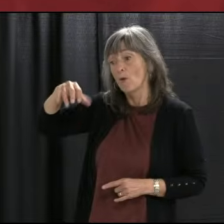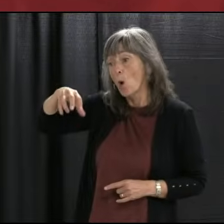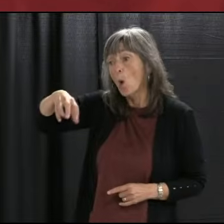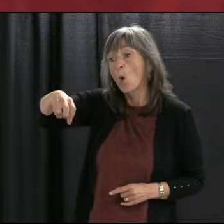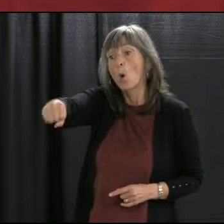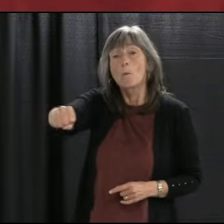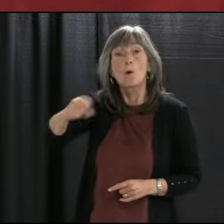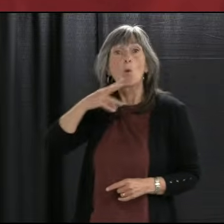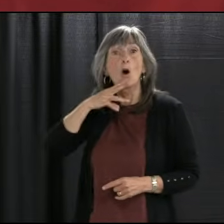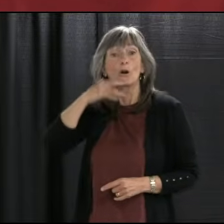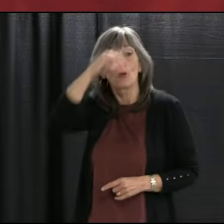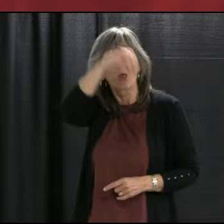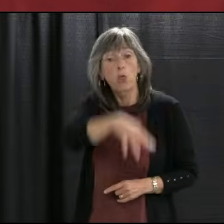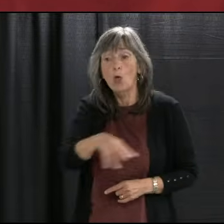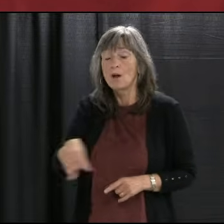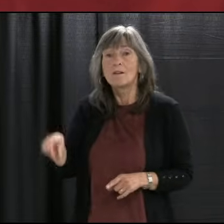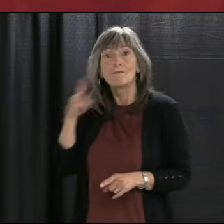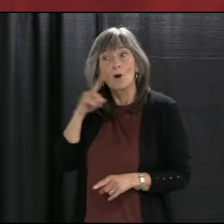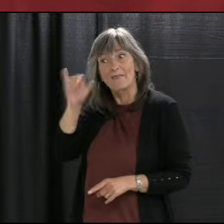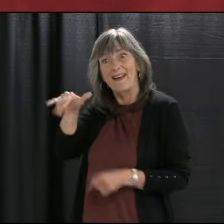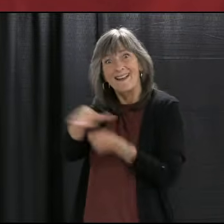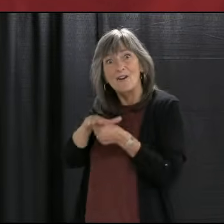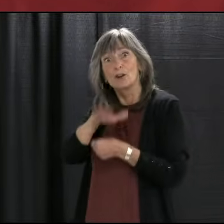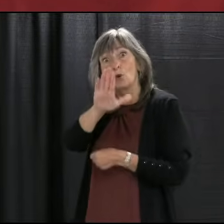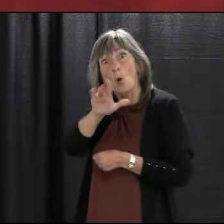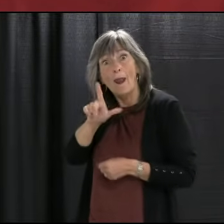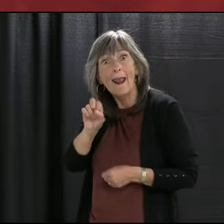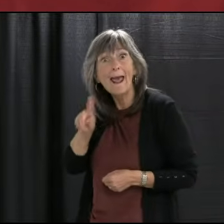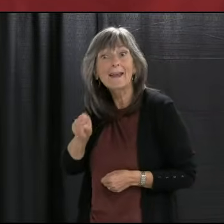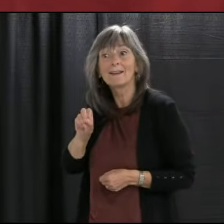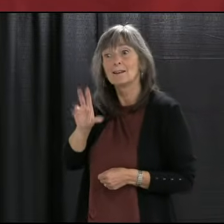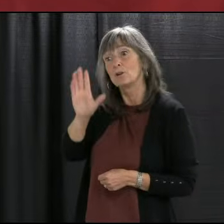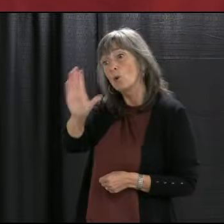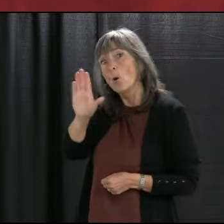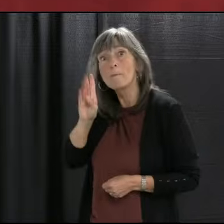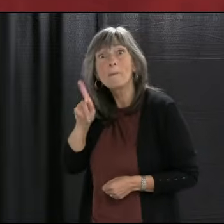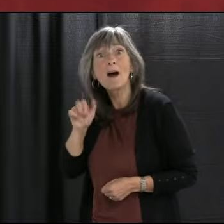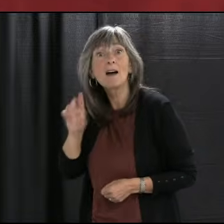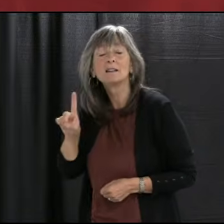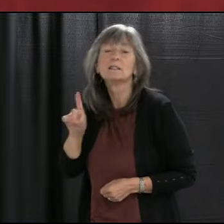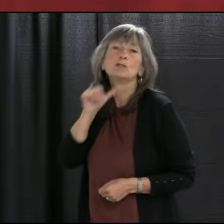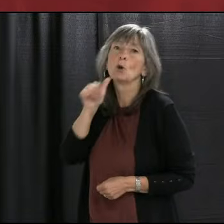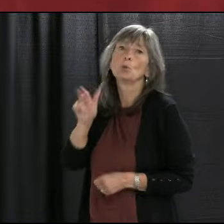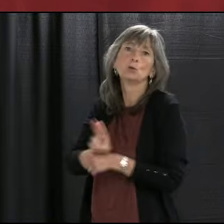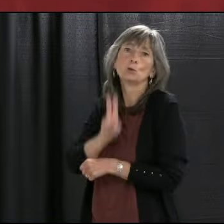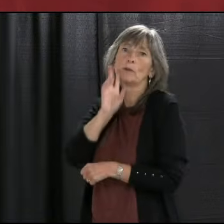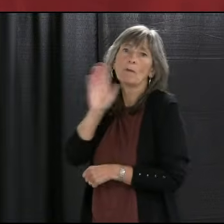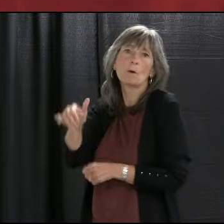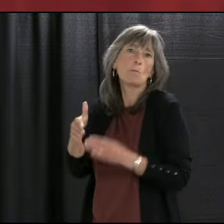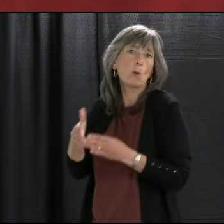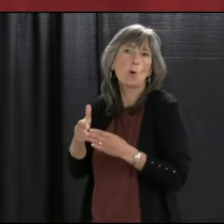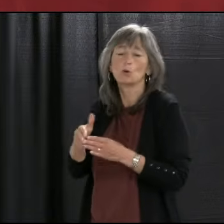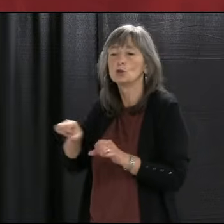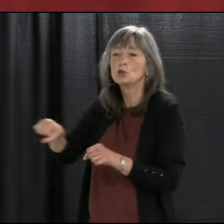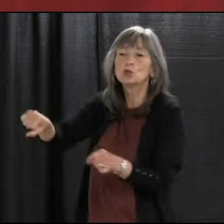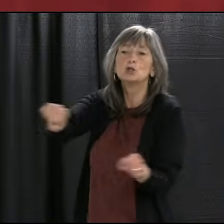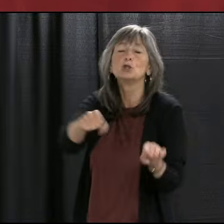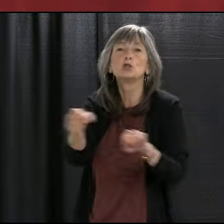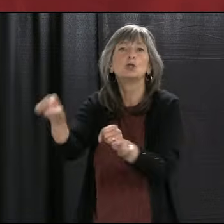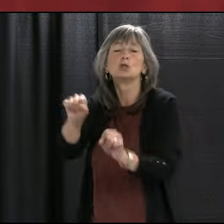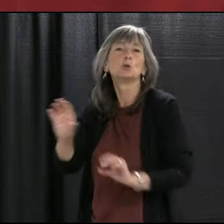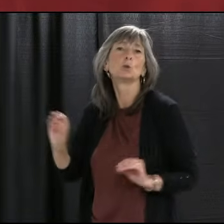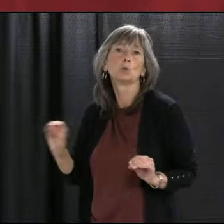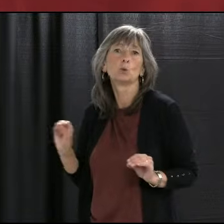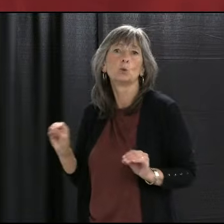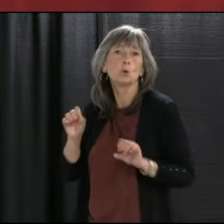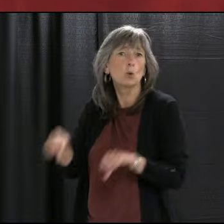health supports, we know that there's a lot of fear, and despite the monumental effort, the heavy lift, the